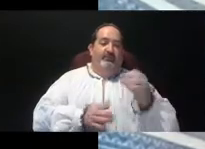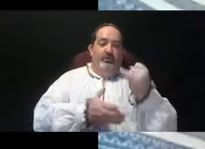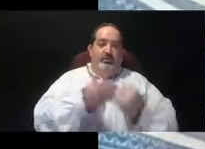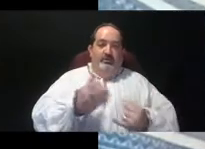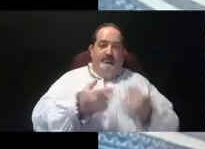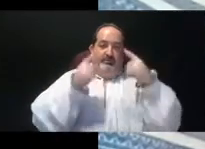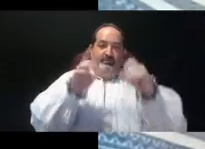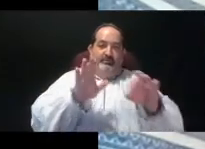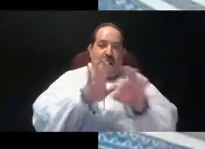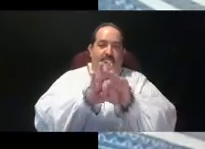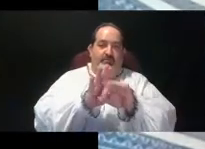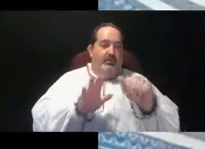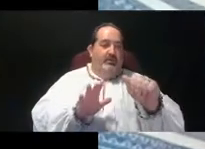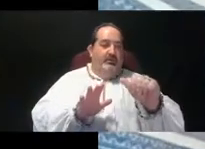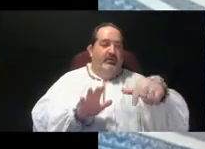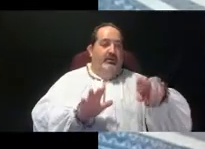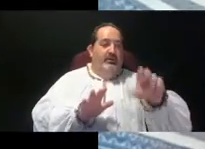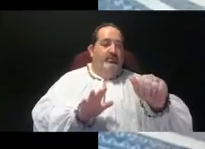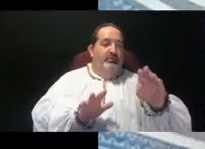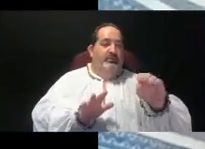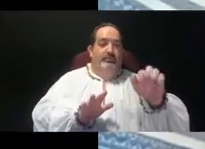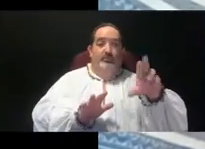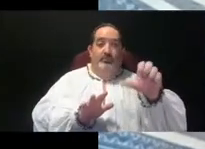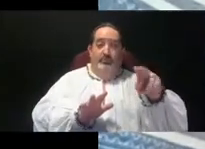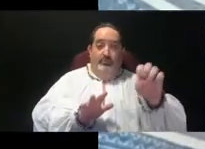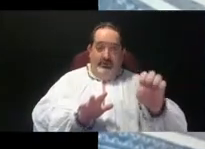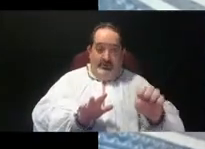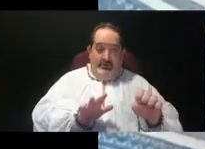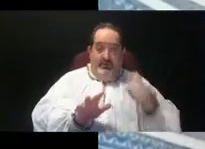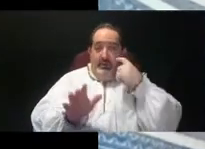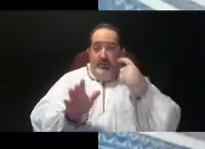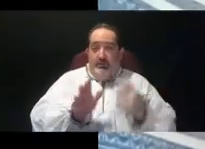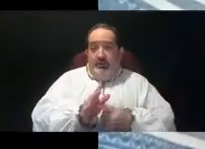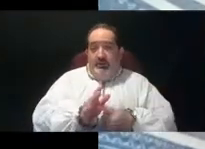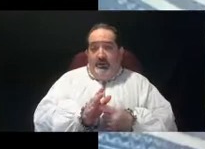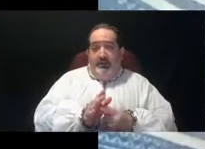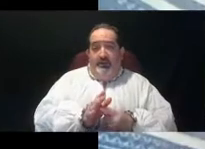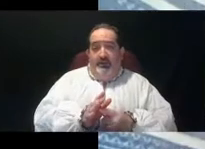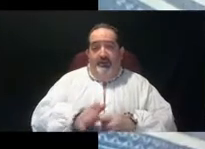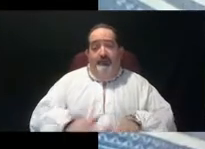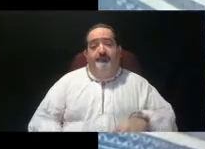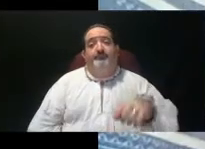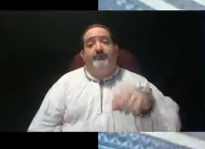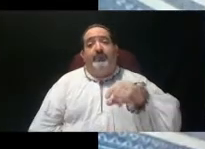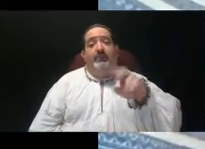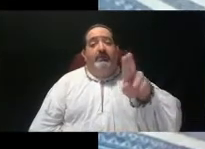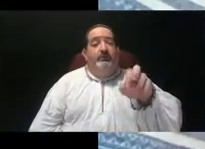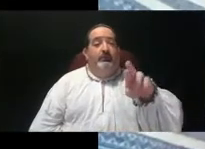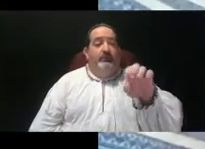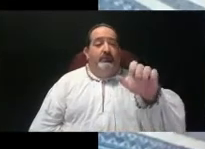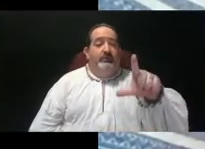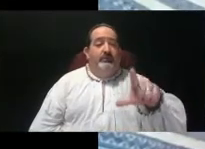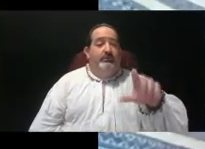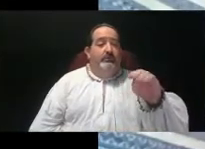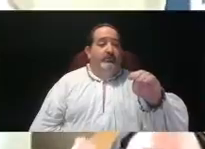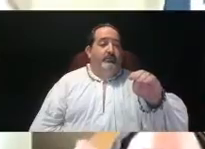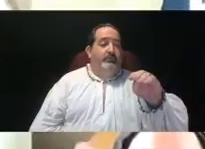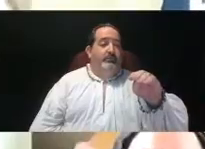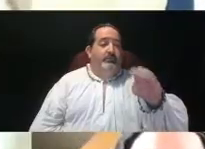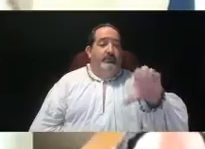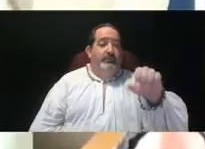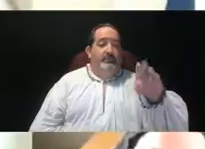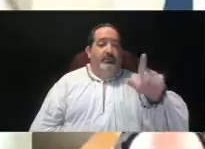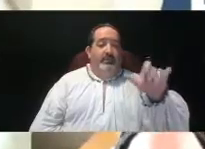placed an aquamarine upon the medallion, and hereby recognize Iriel McMail Ian. Your